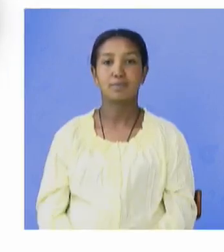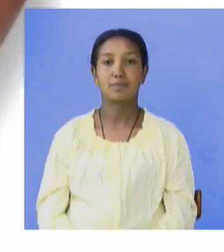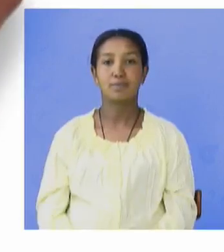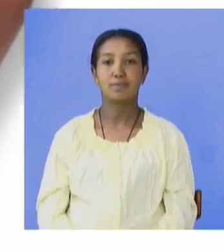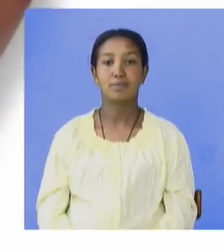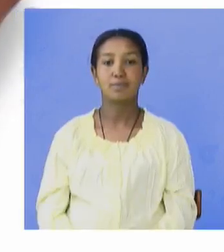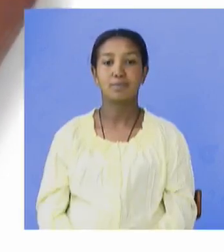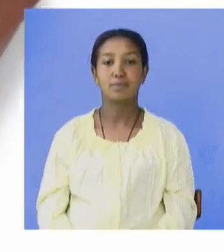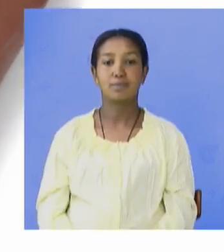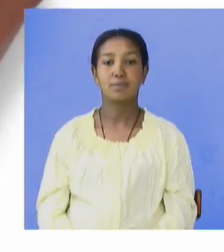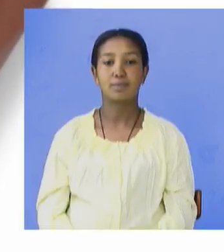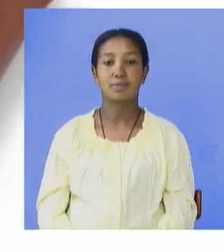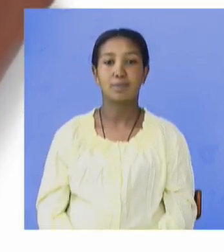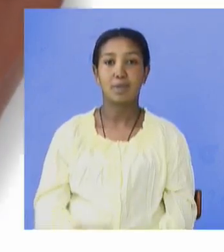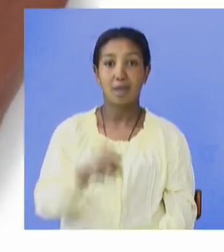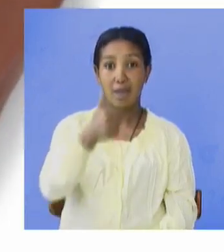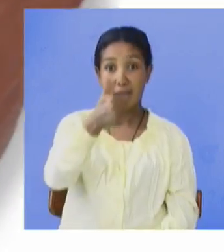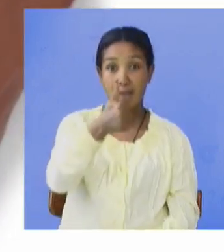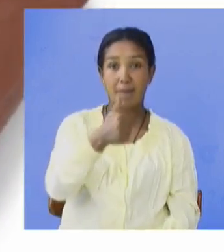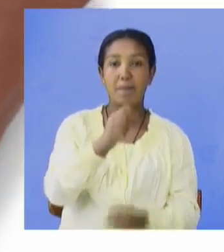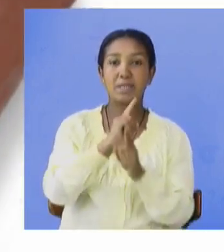A, study.